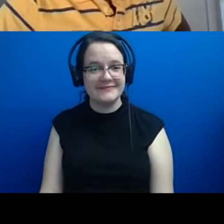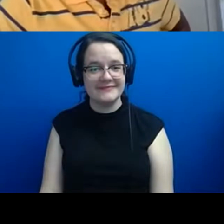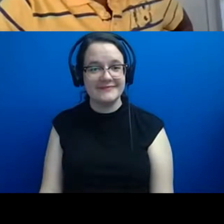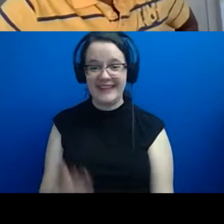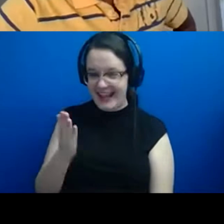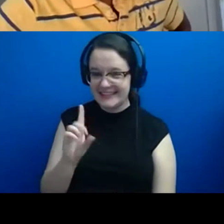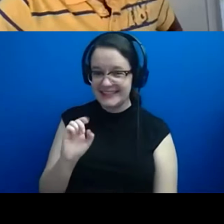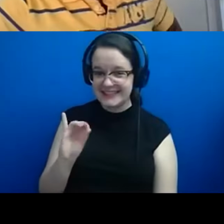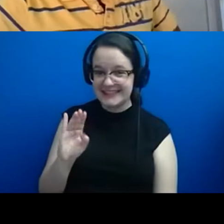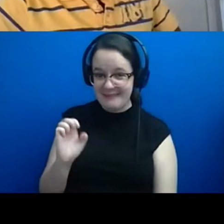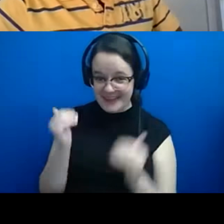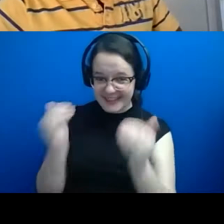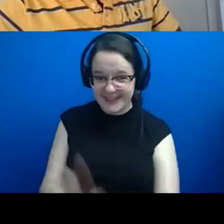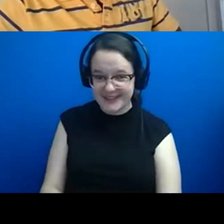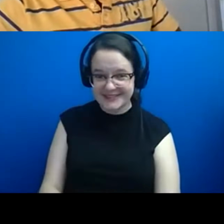Debbie, go for it.